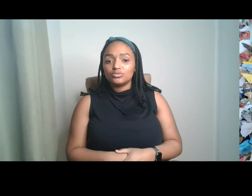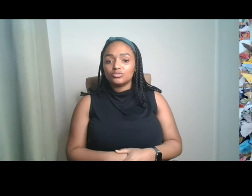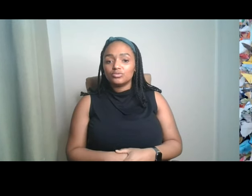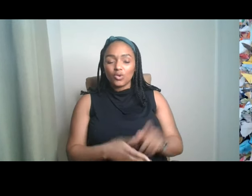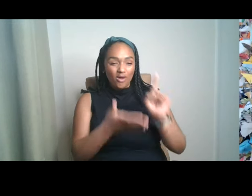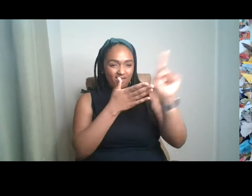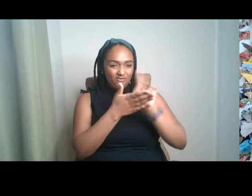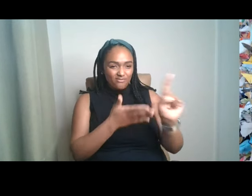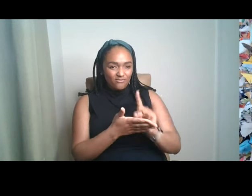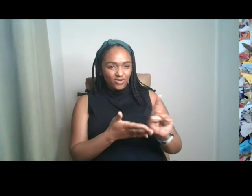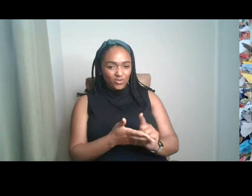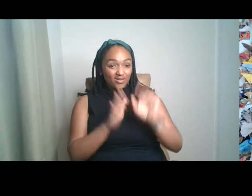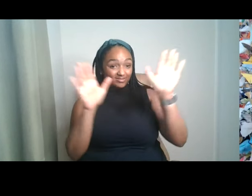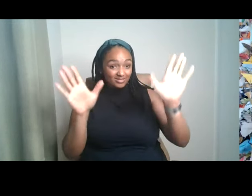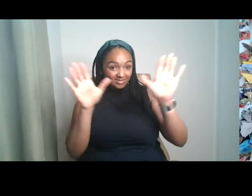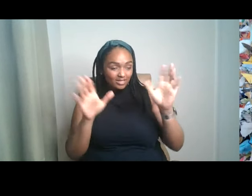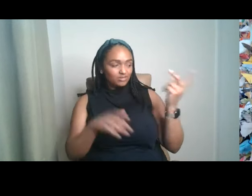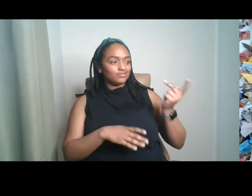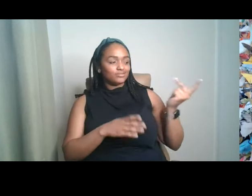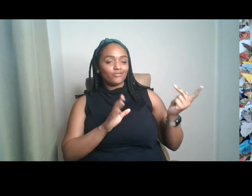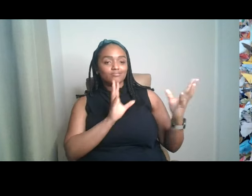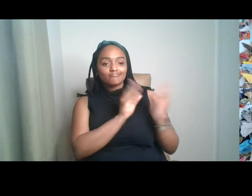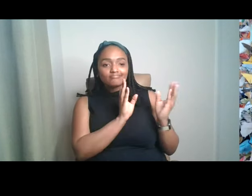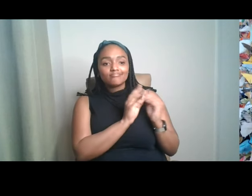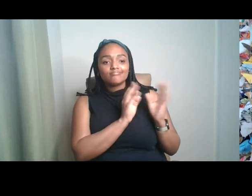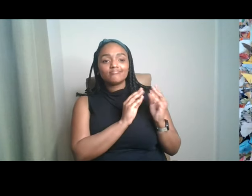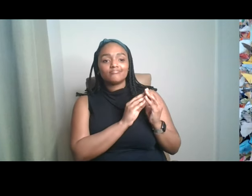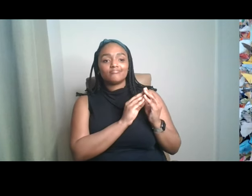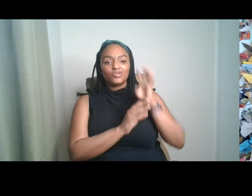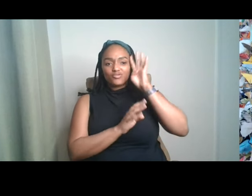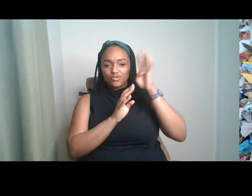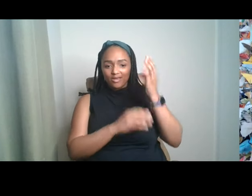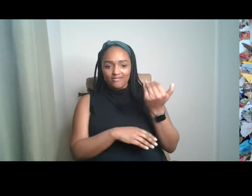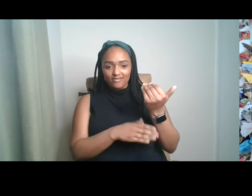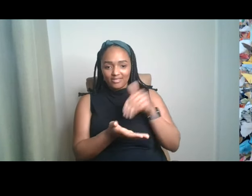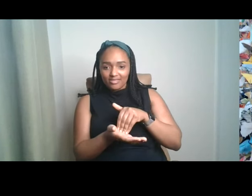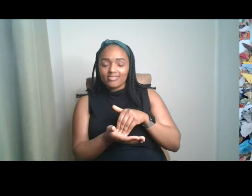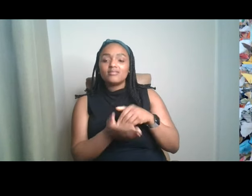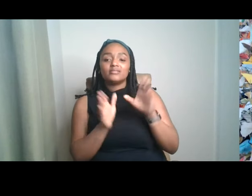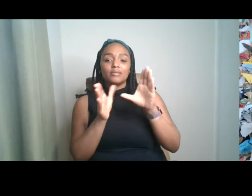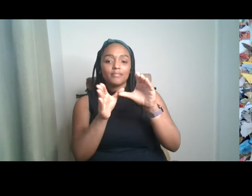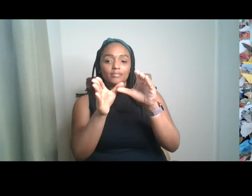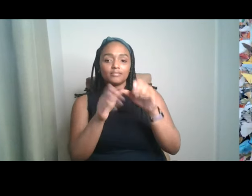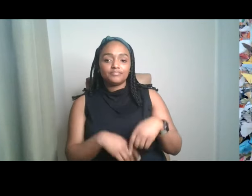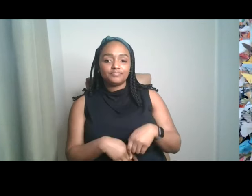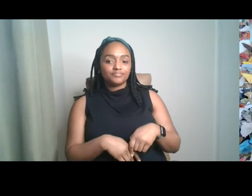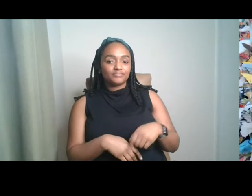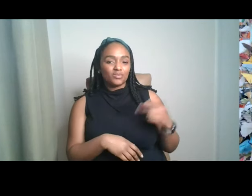butterflies. Our community was able to make about like over 50,000